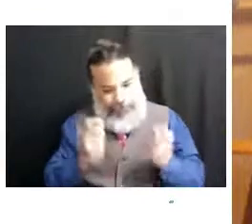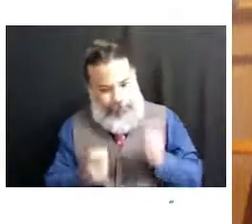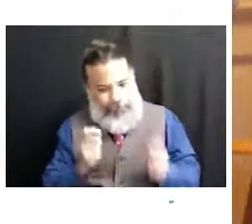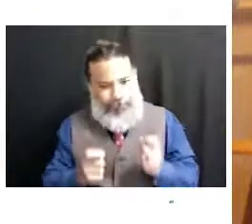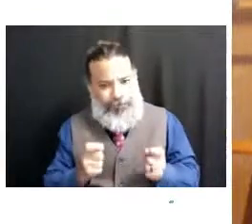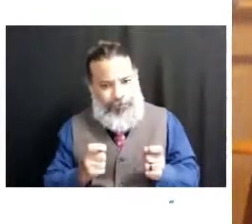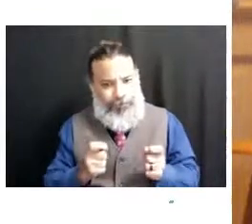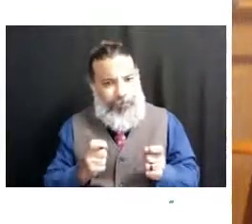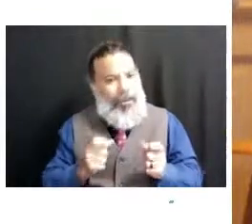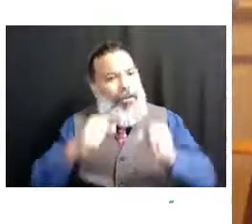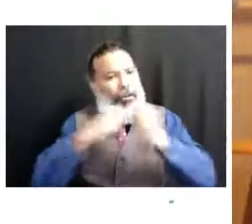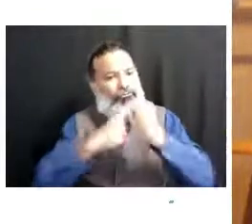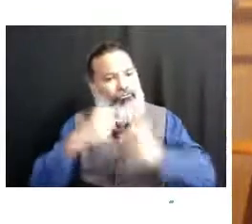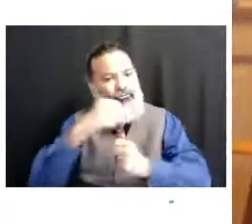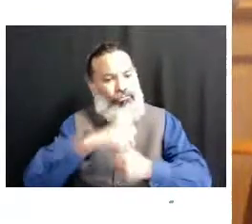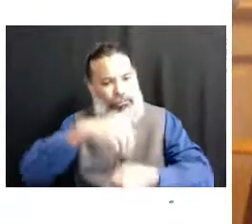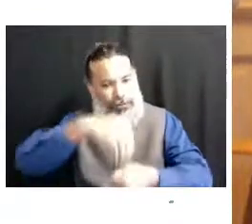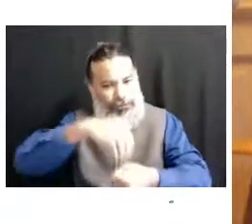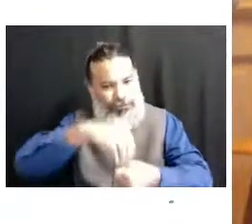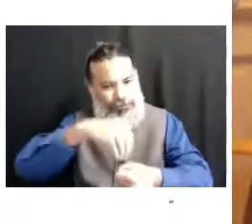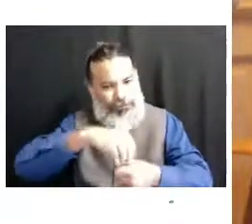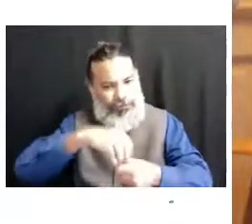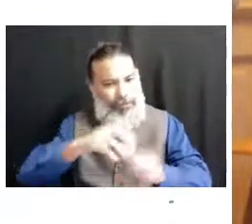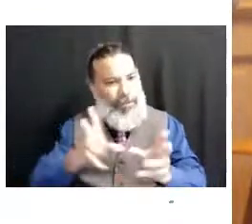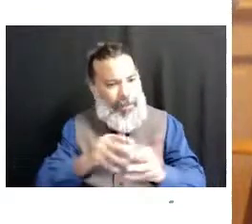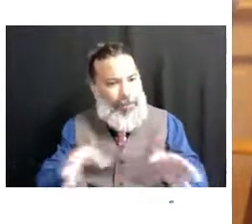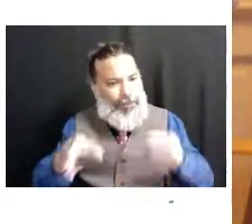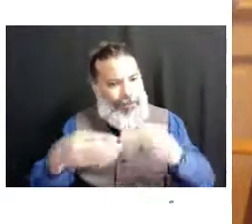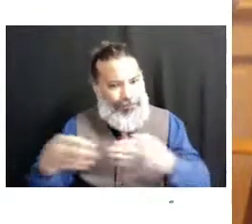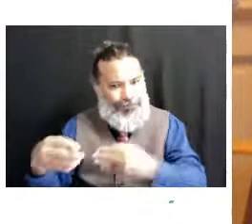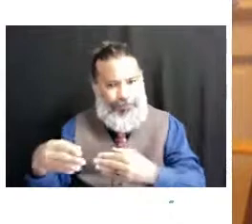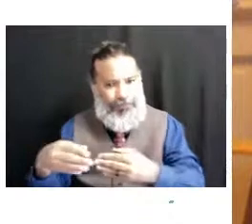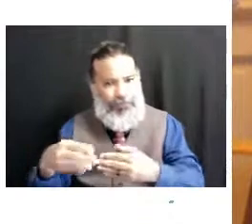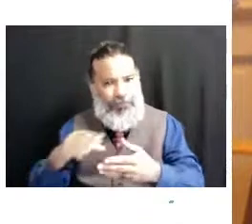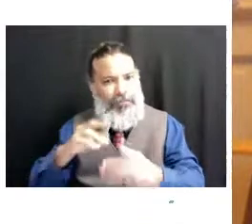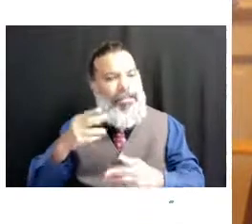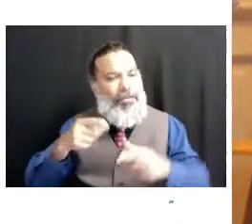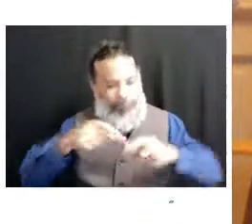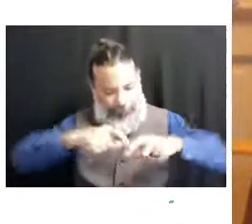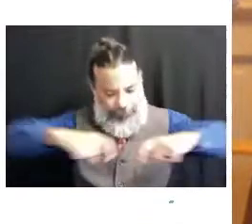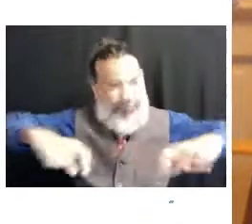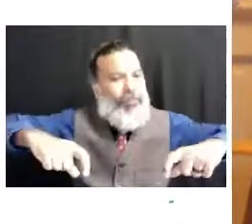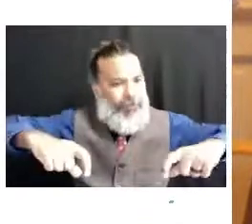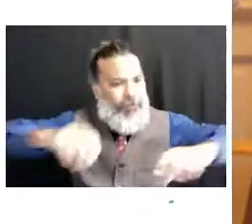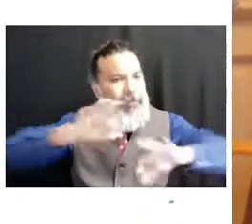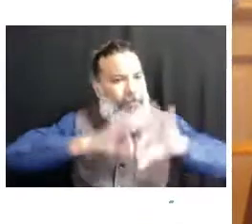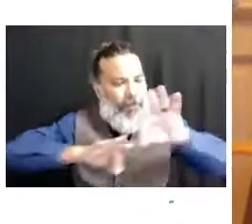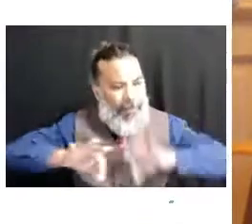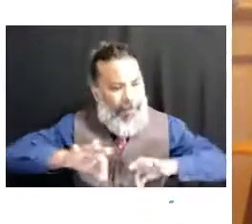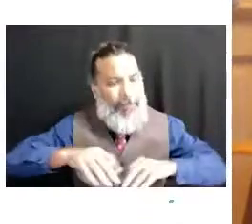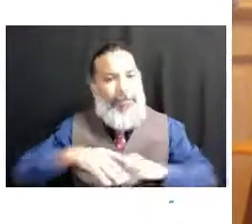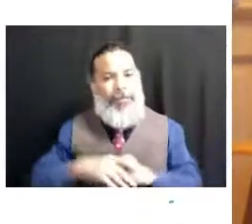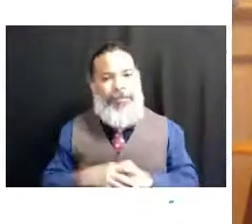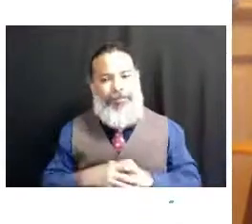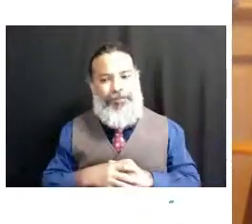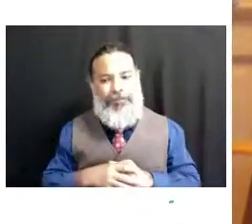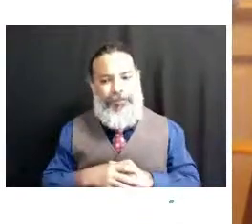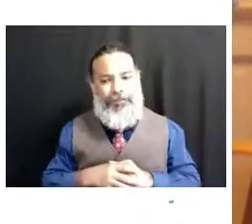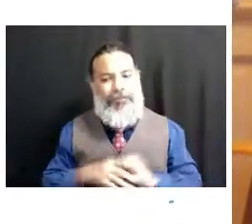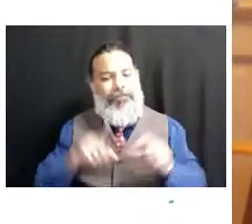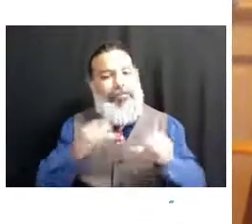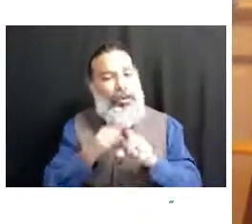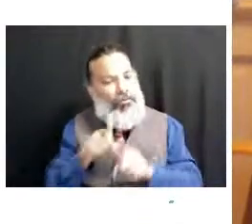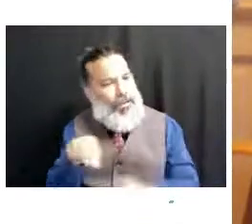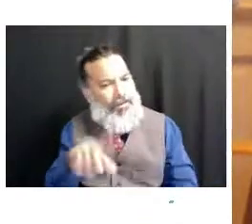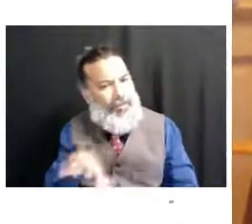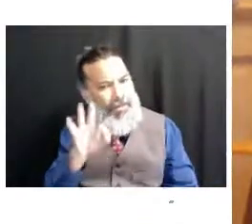the structure of the meeting rooms into hemicycles. And he also has